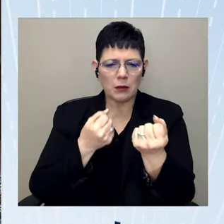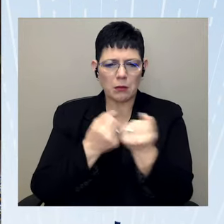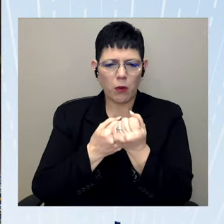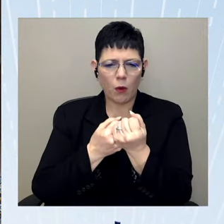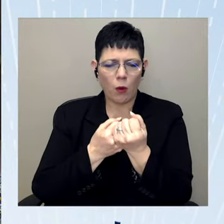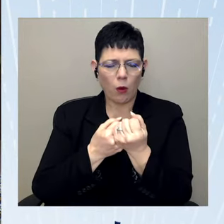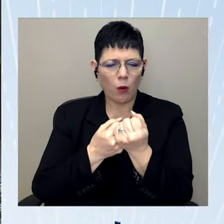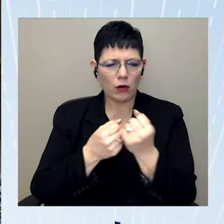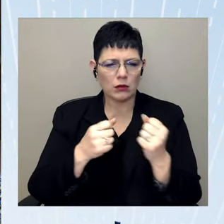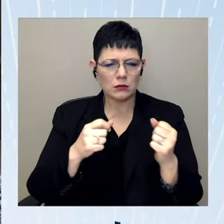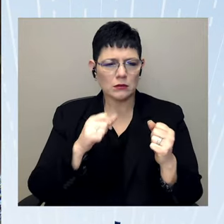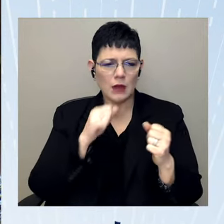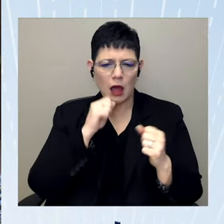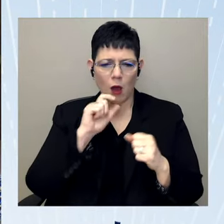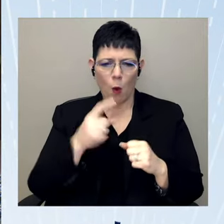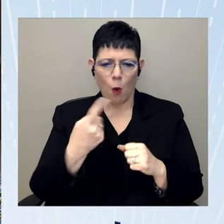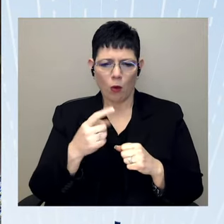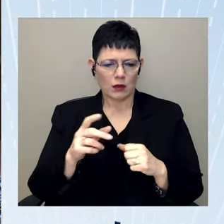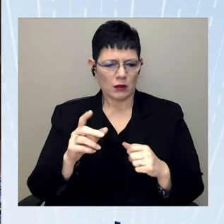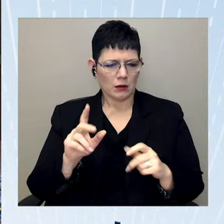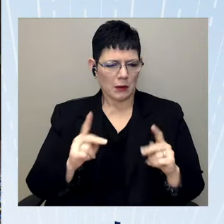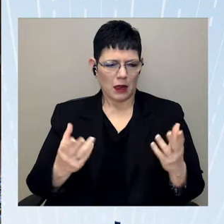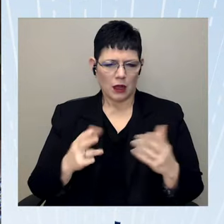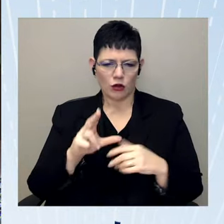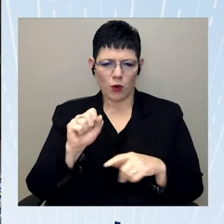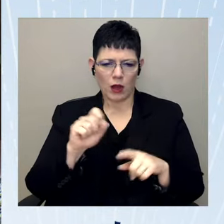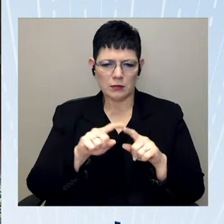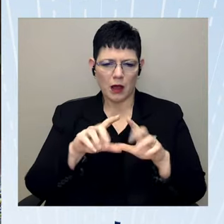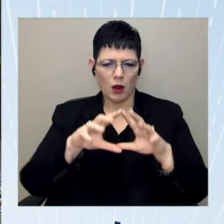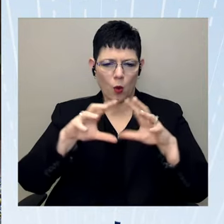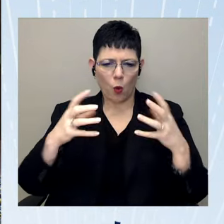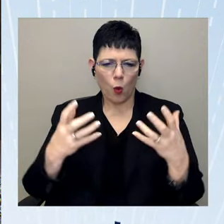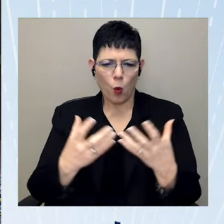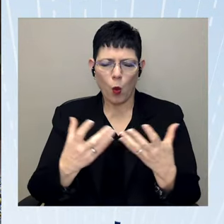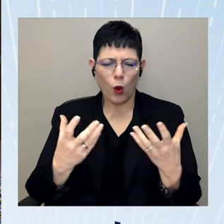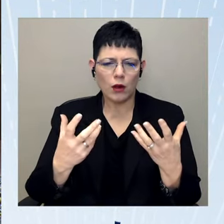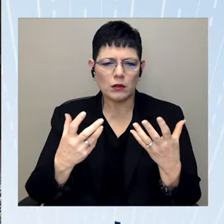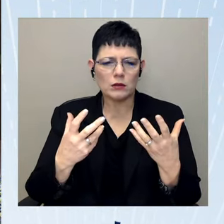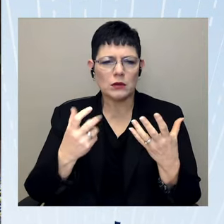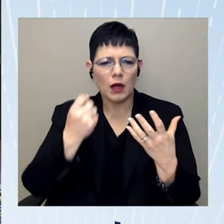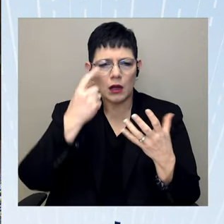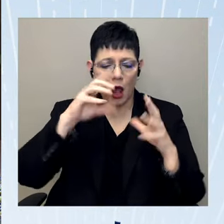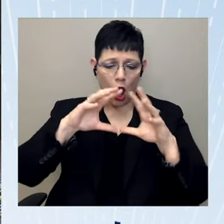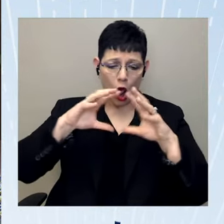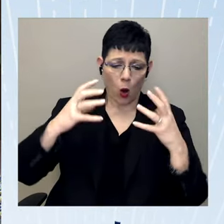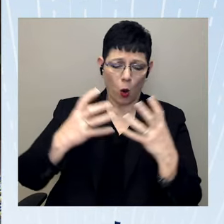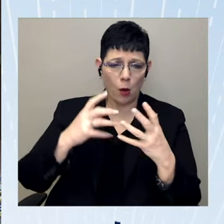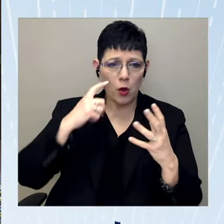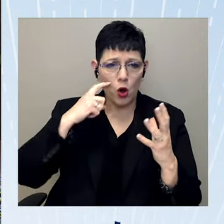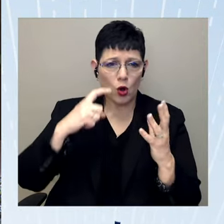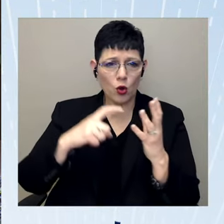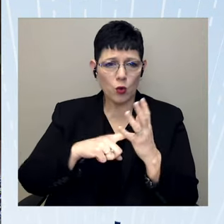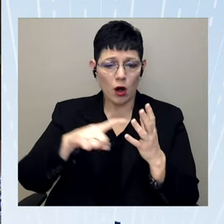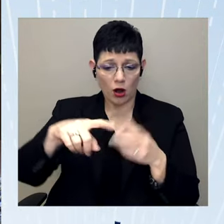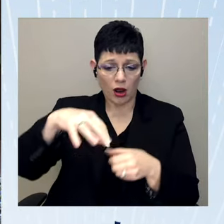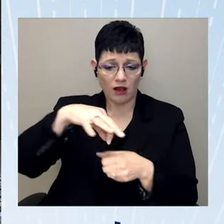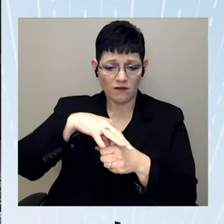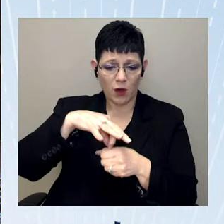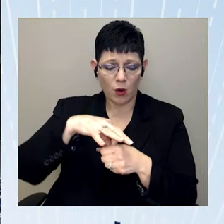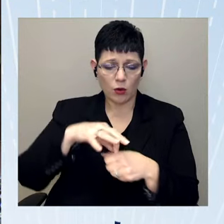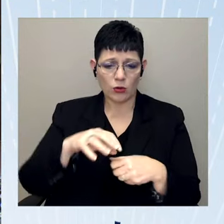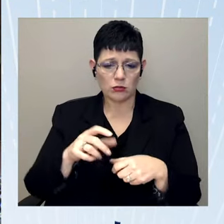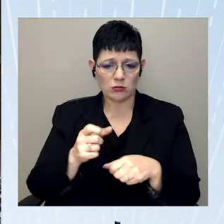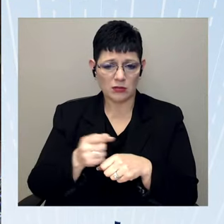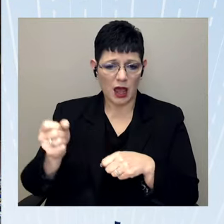worldwide. I know that this will not happen overnight, but with global recognition when you vote in 2025, keep